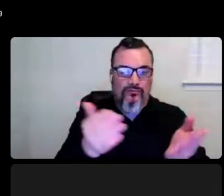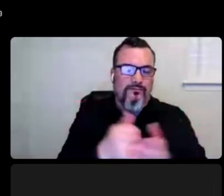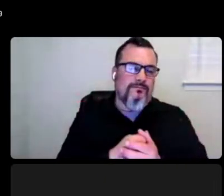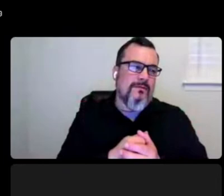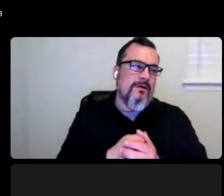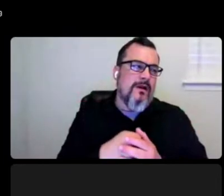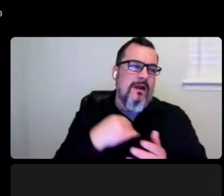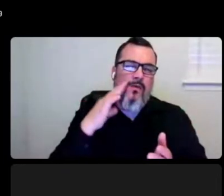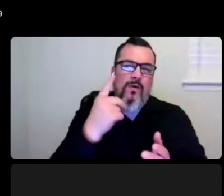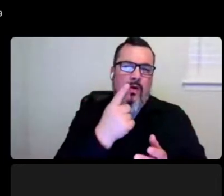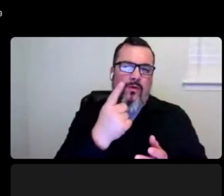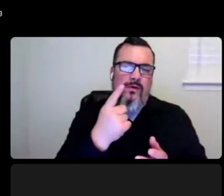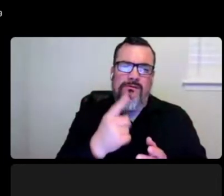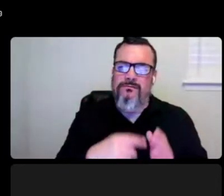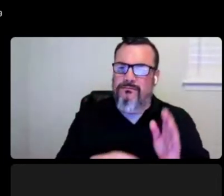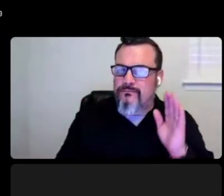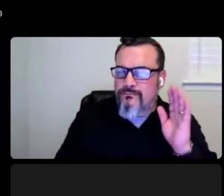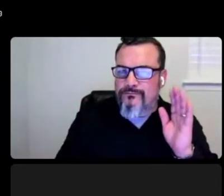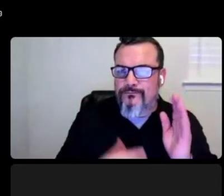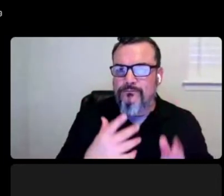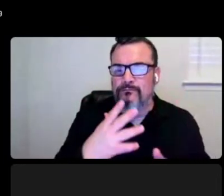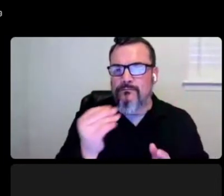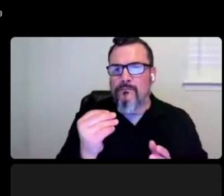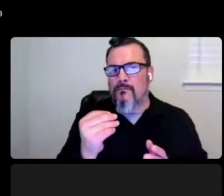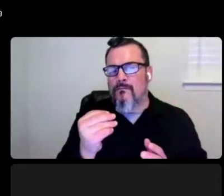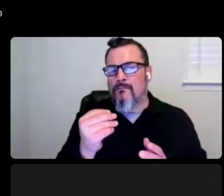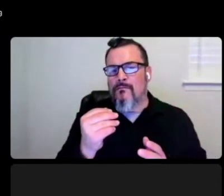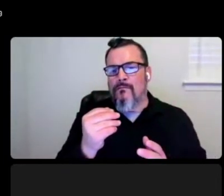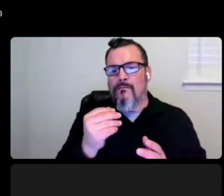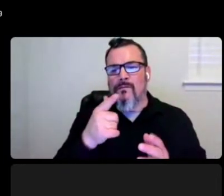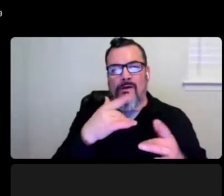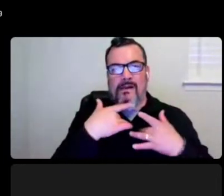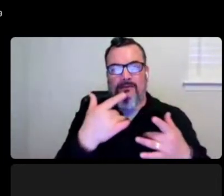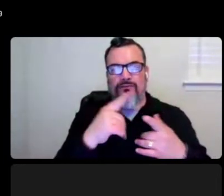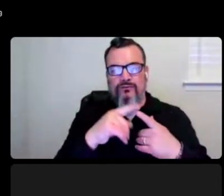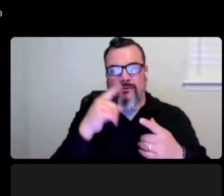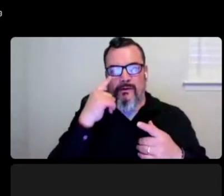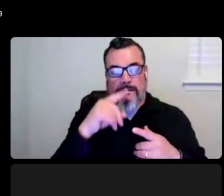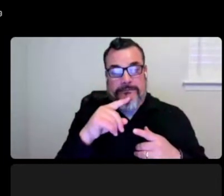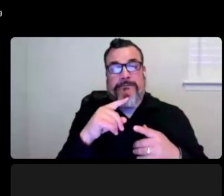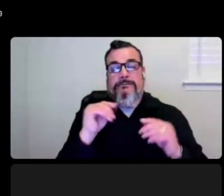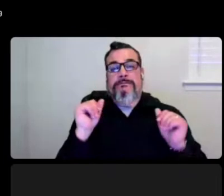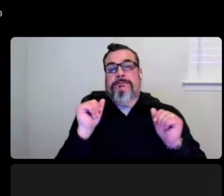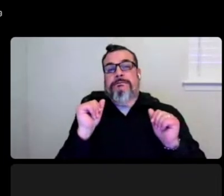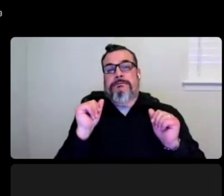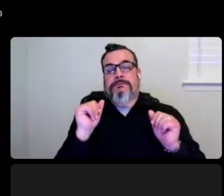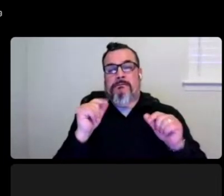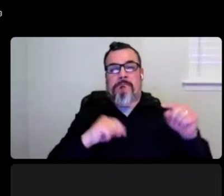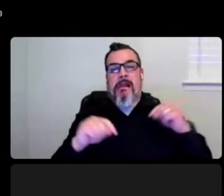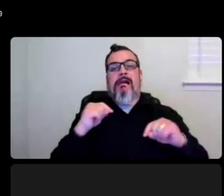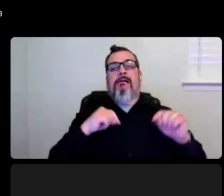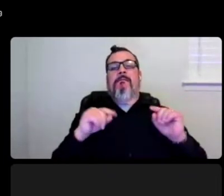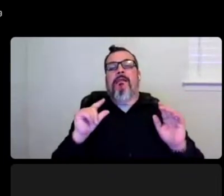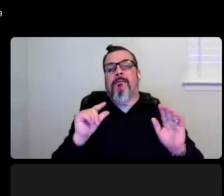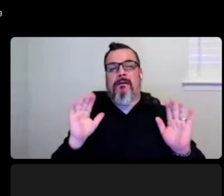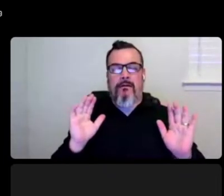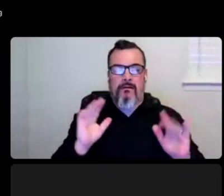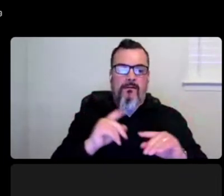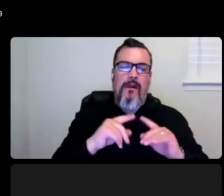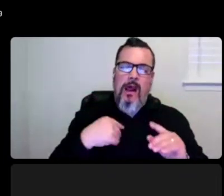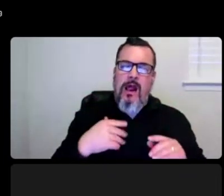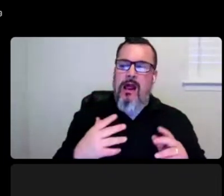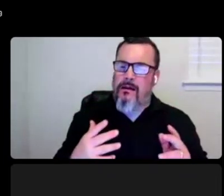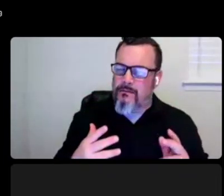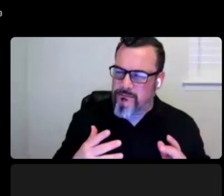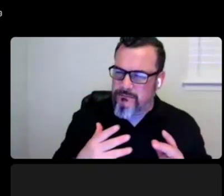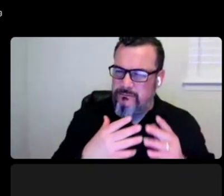I would always lean in and not instead of, because your tendency is to think, yikes, right? And back up a little bit. I lean in and be as